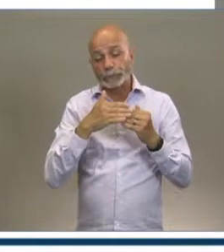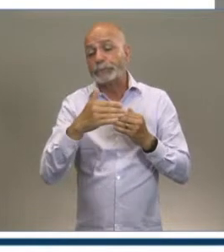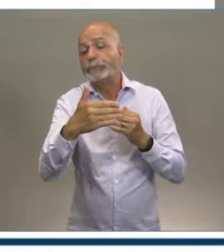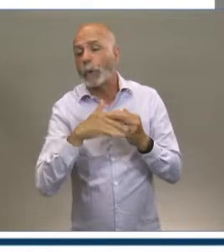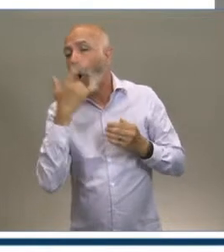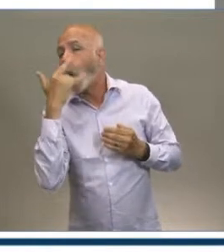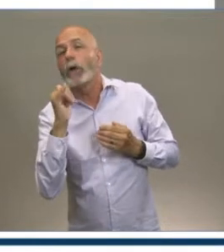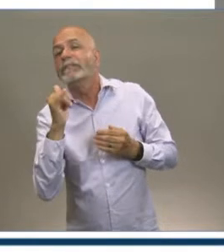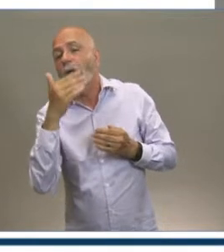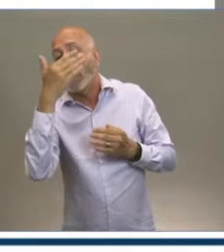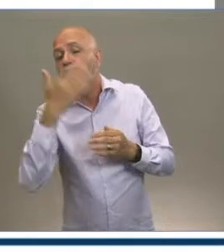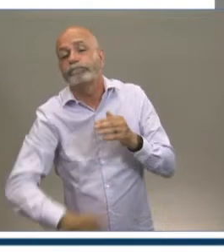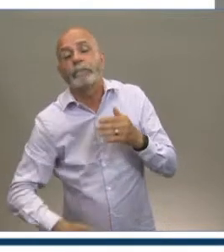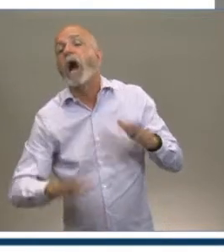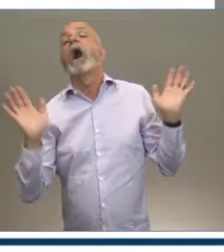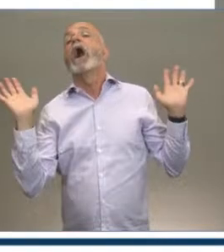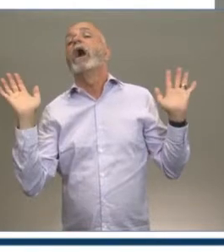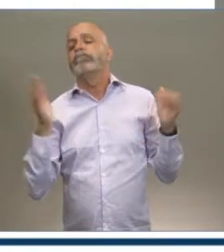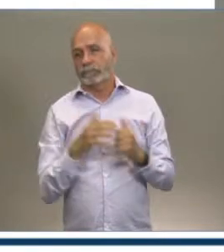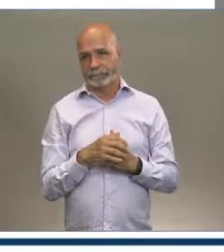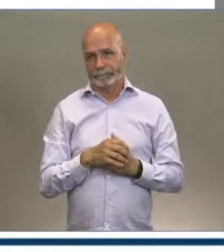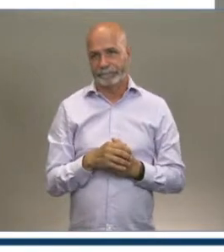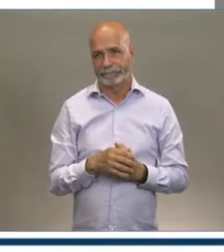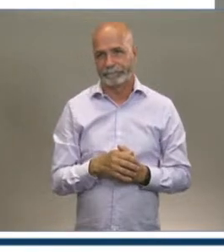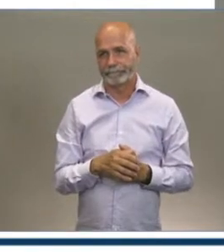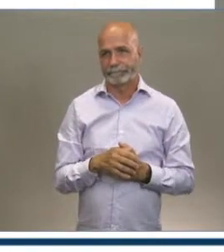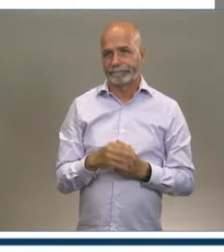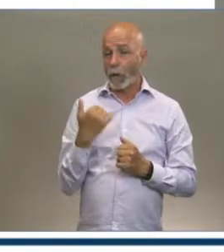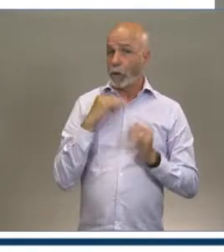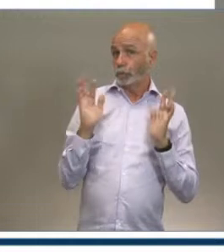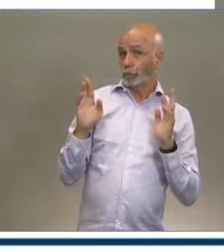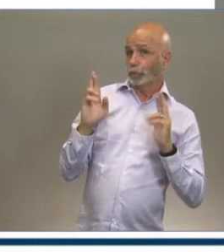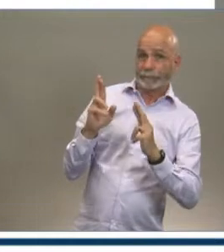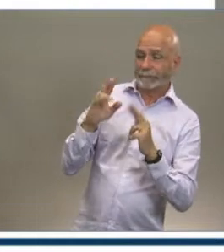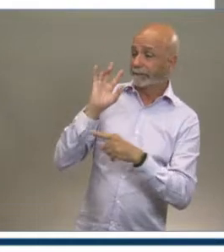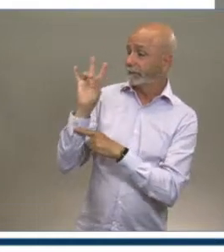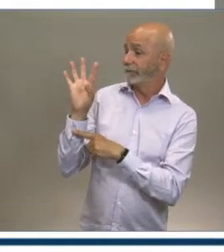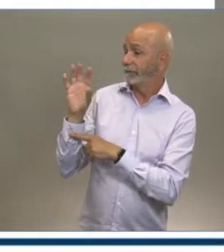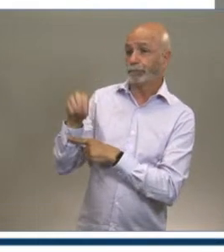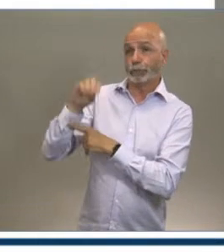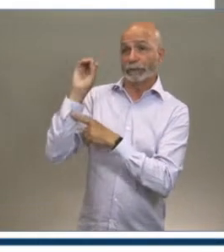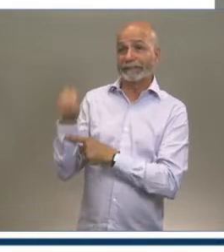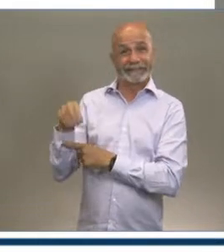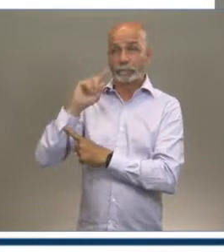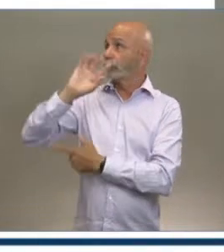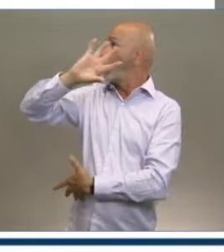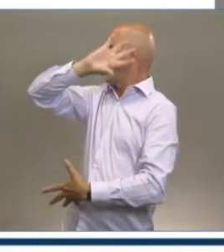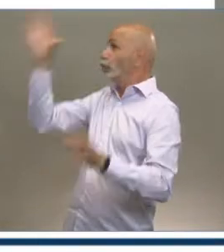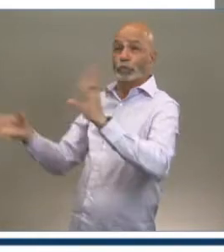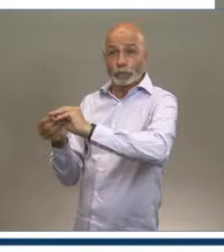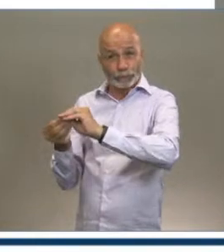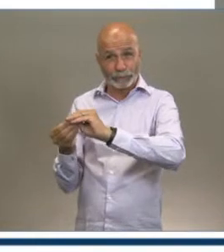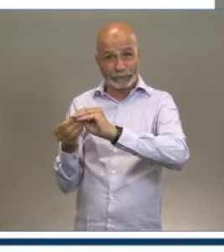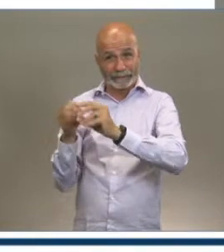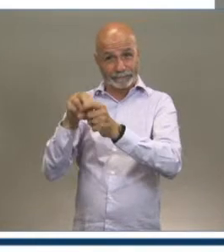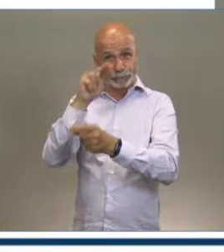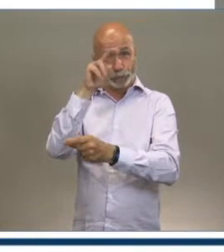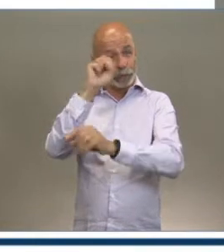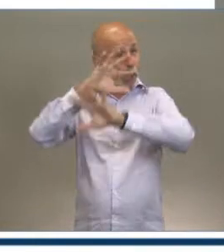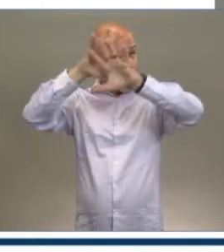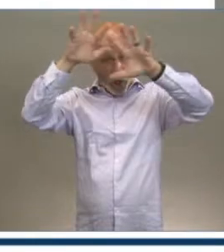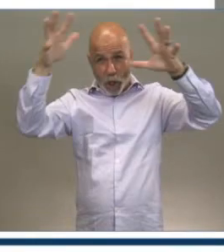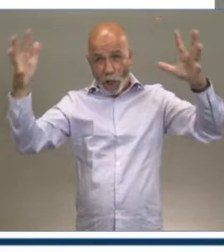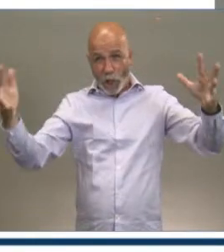of our program, we hope to have at least 75% of our entire population fully vaccinated by the end of